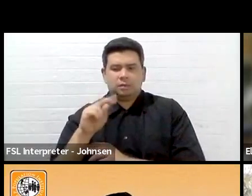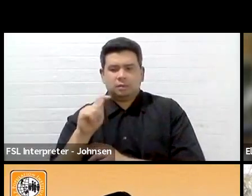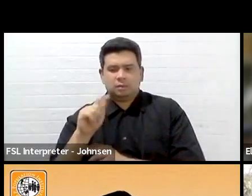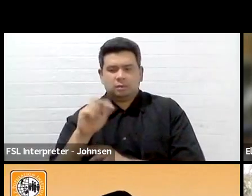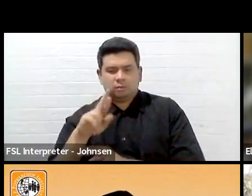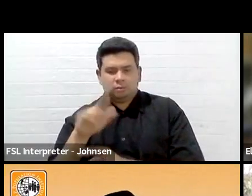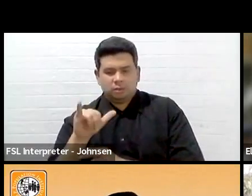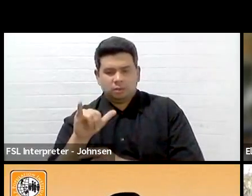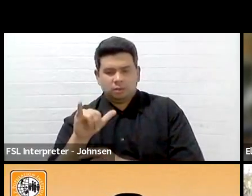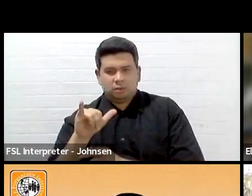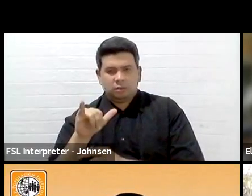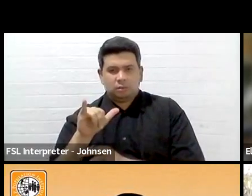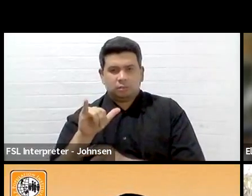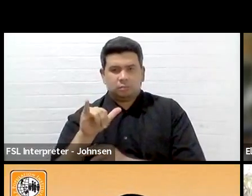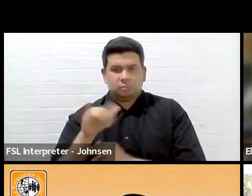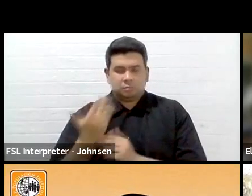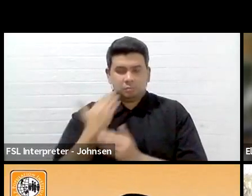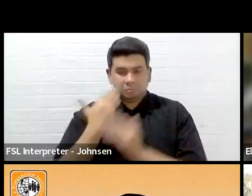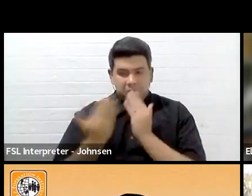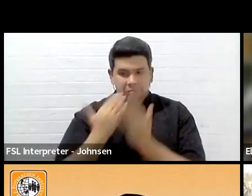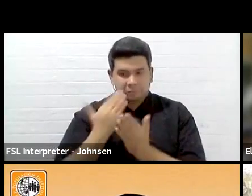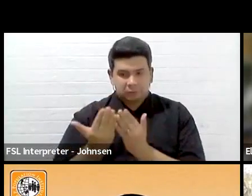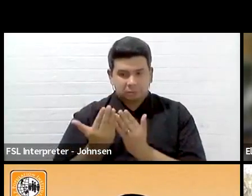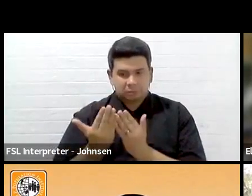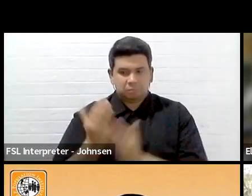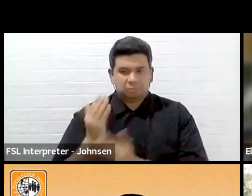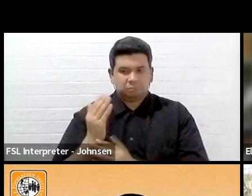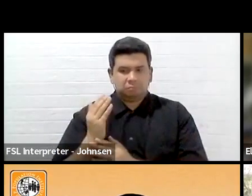the mortality figures at the time, talagang